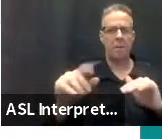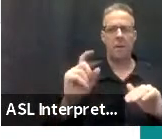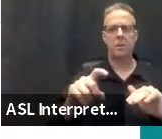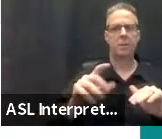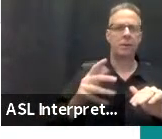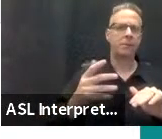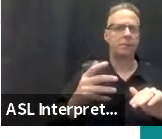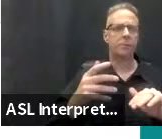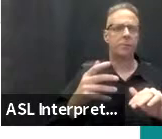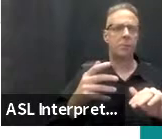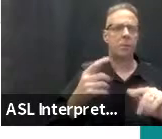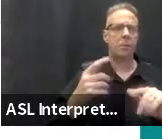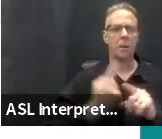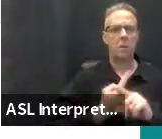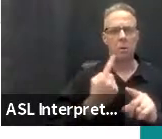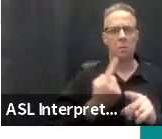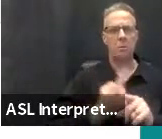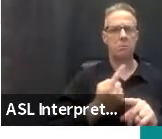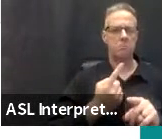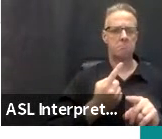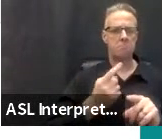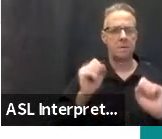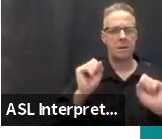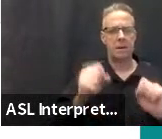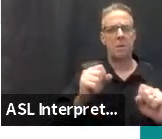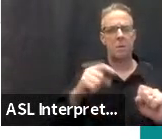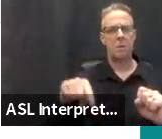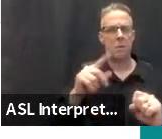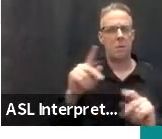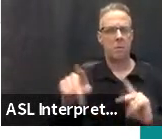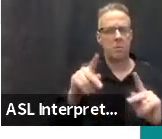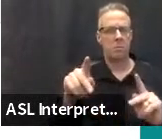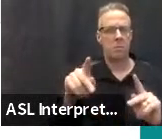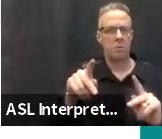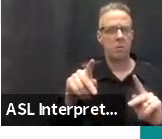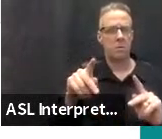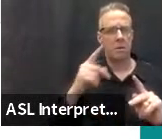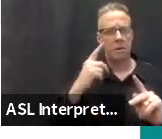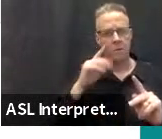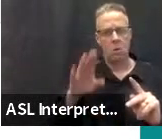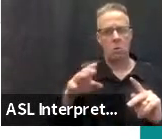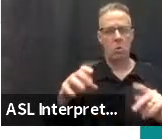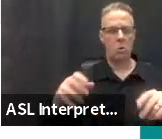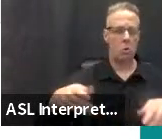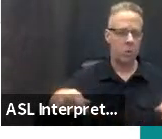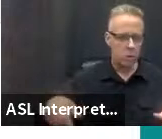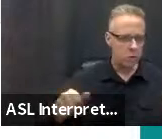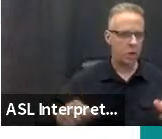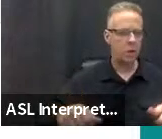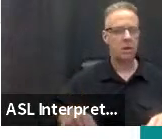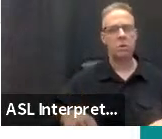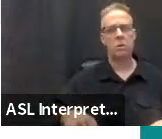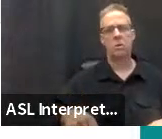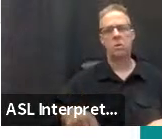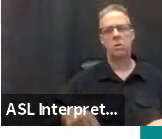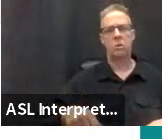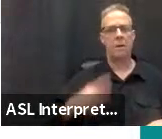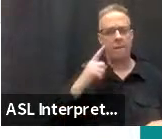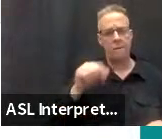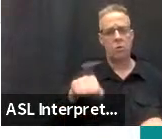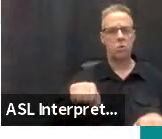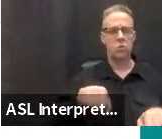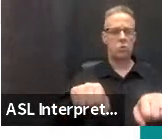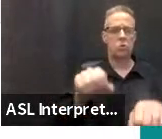you know, approachable enough that, you know, people in mobility devices, people in wheelchairs, people pushing strollers